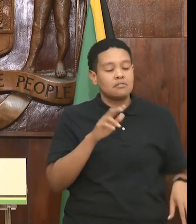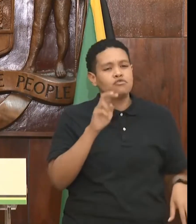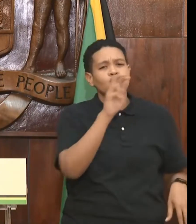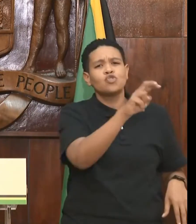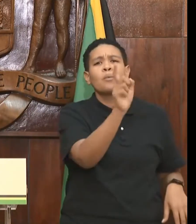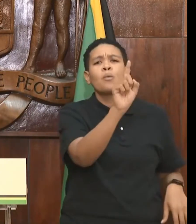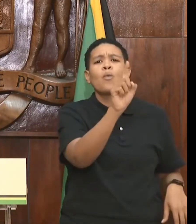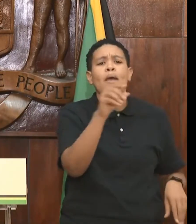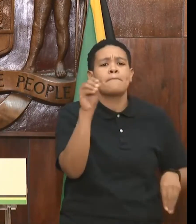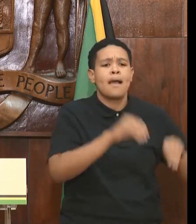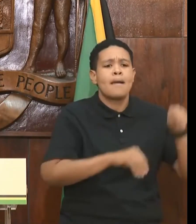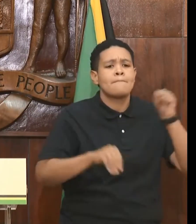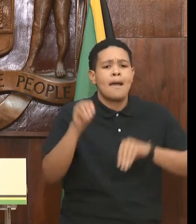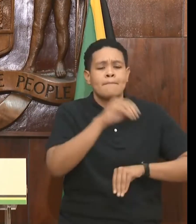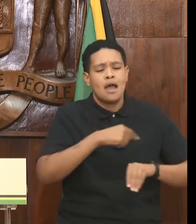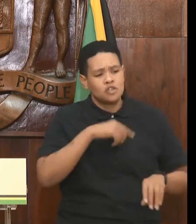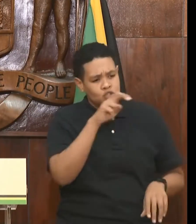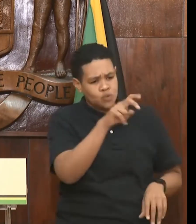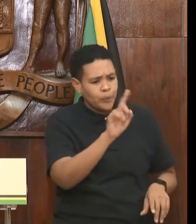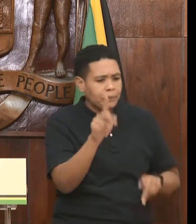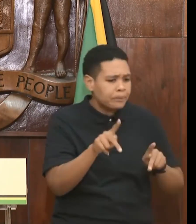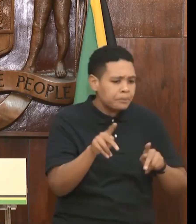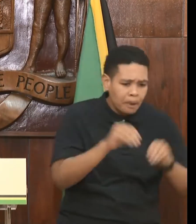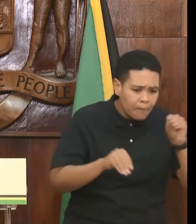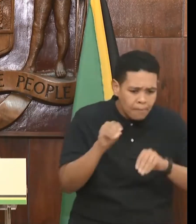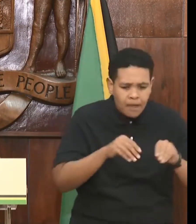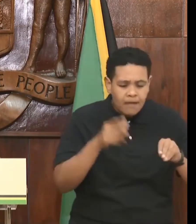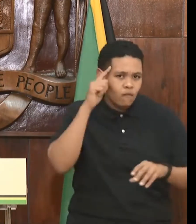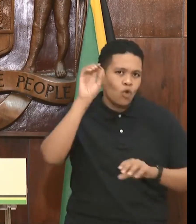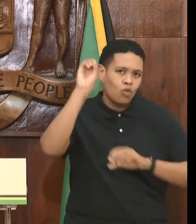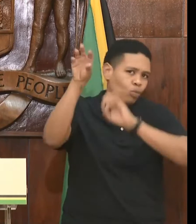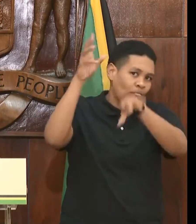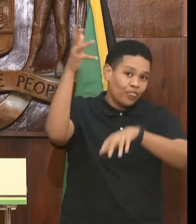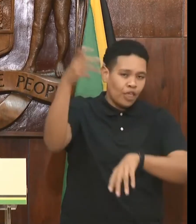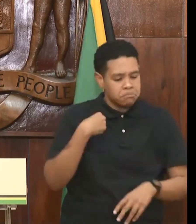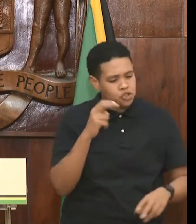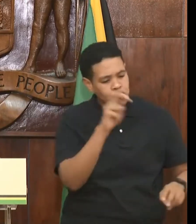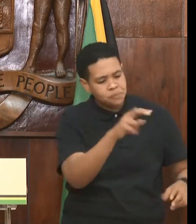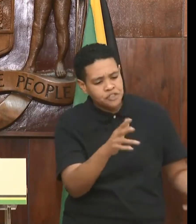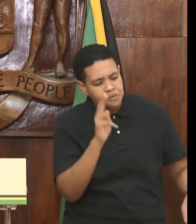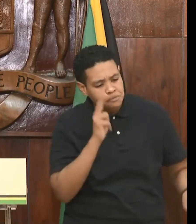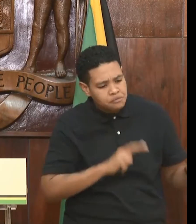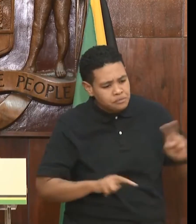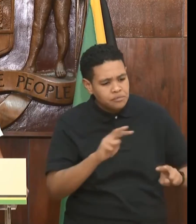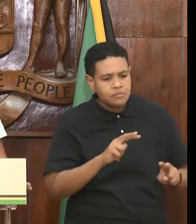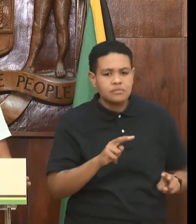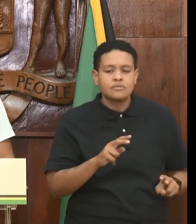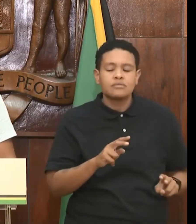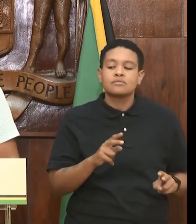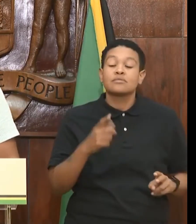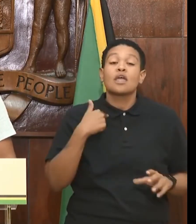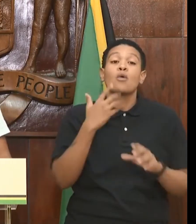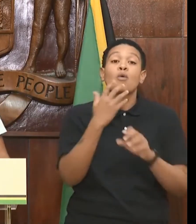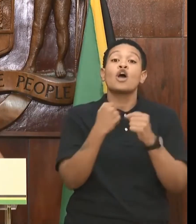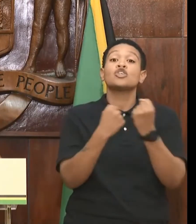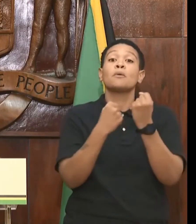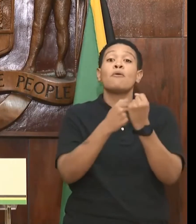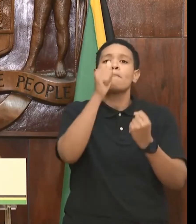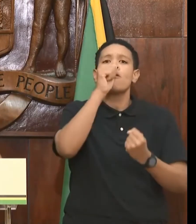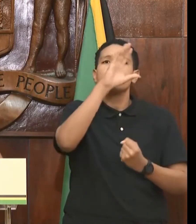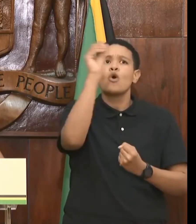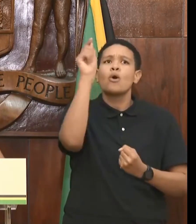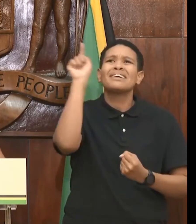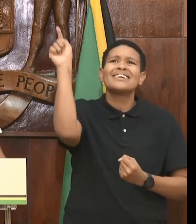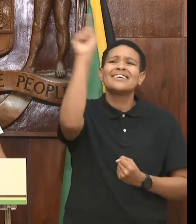I visited the warehouse where the packing was taking place or is taking place. And we co-opted and got the support of